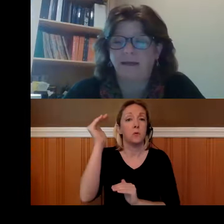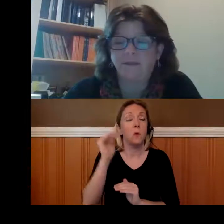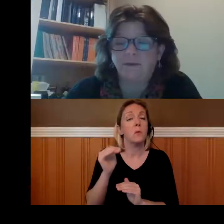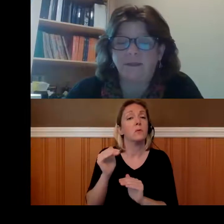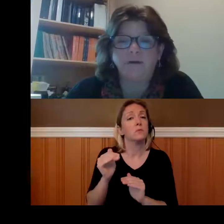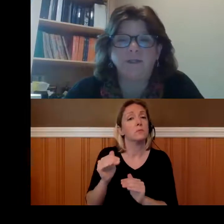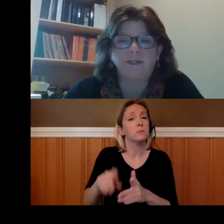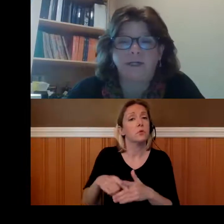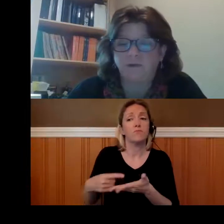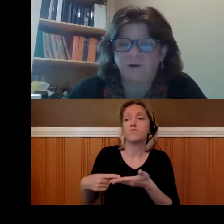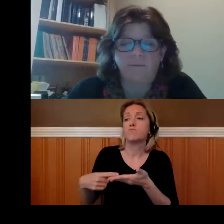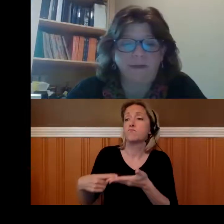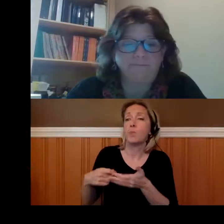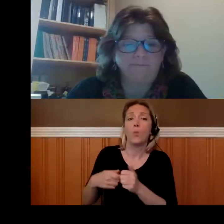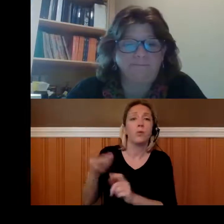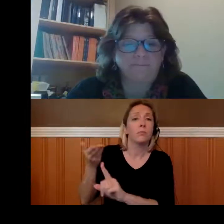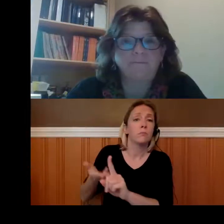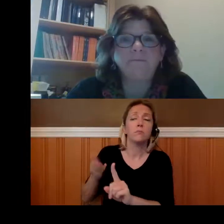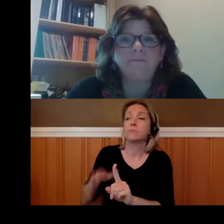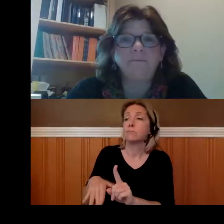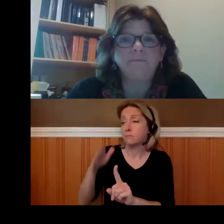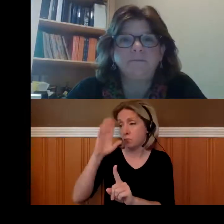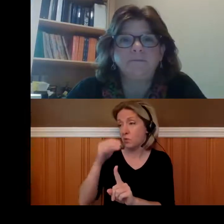they know these changes are coming.